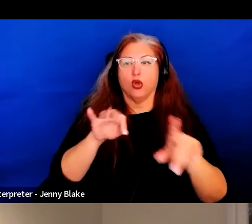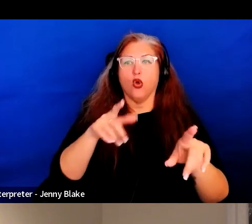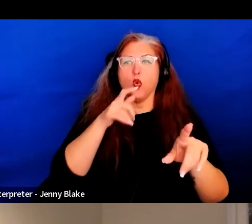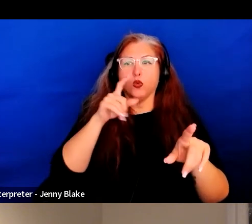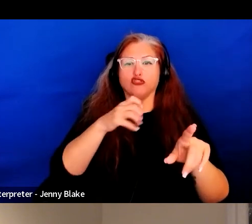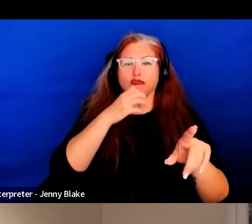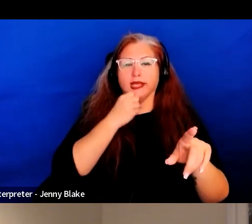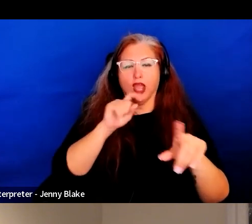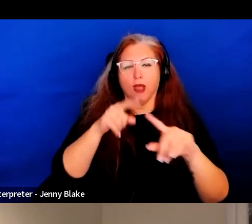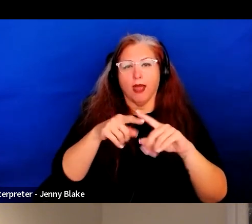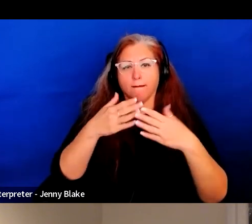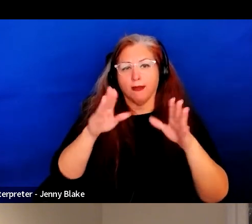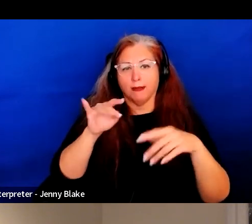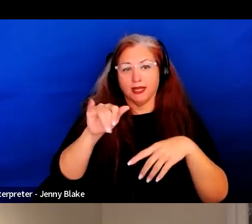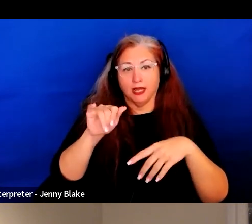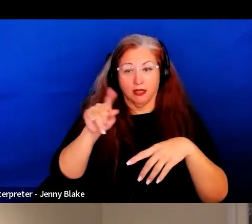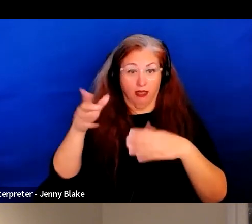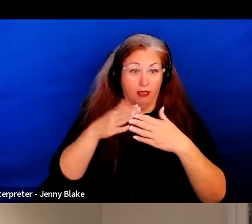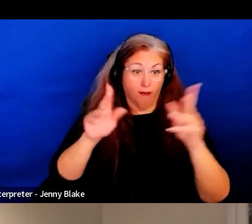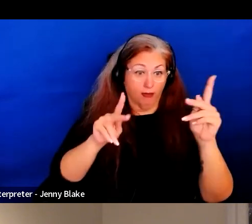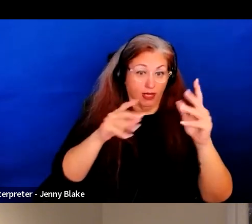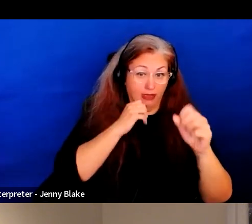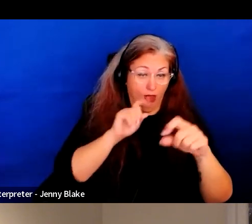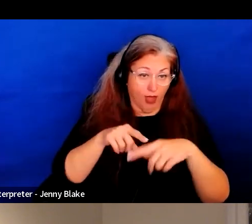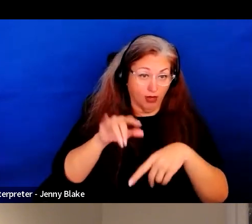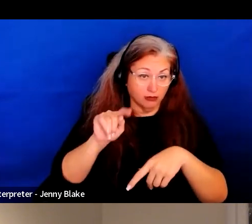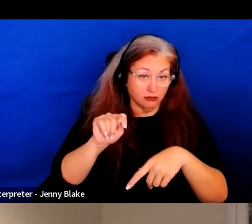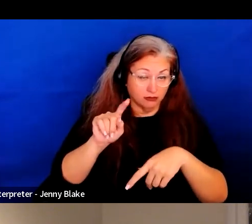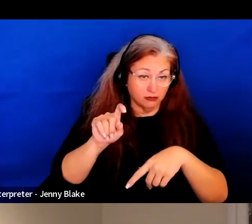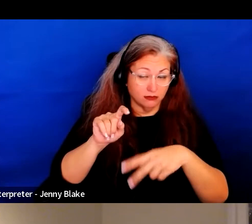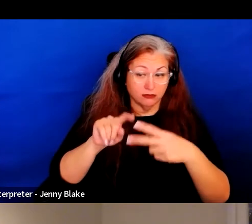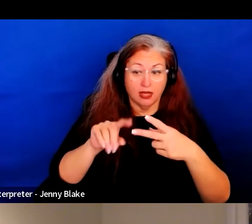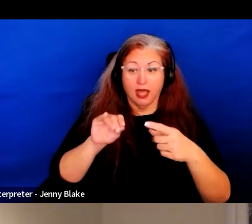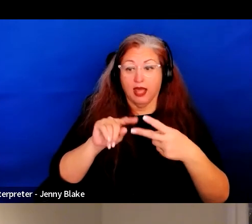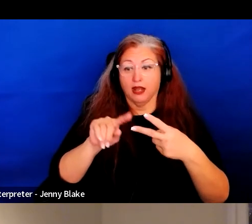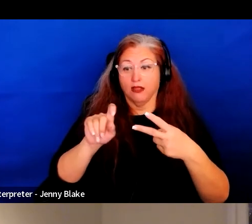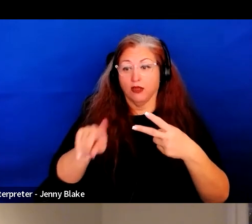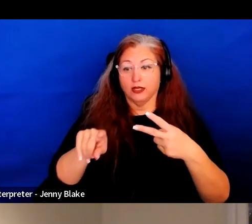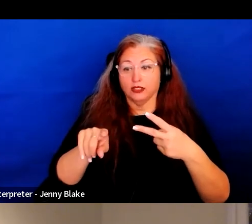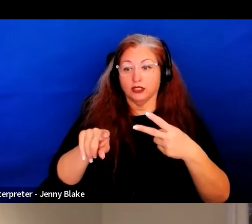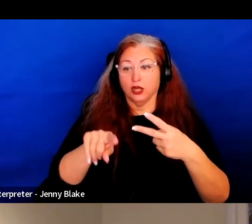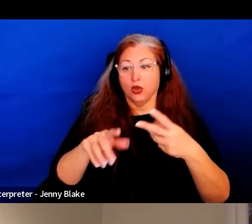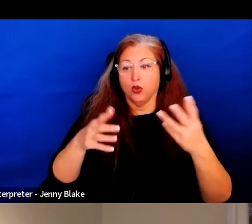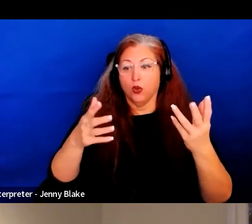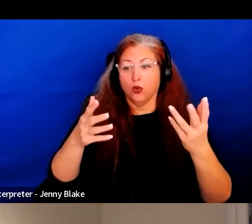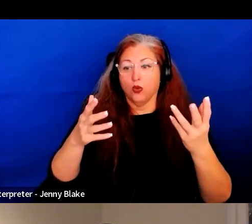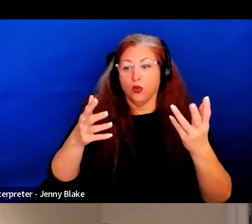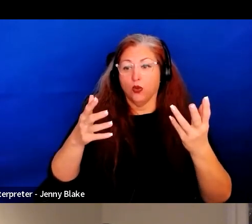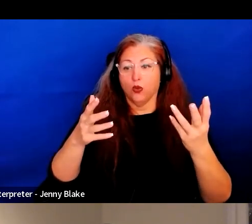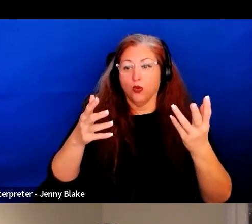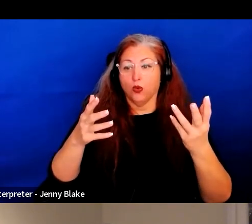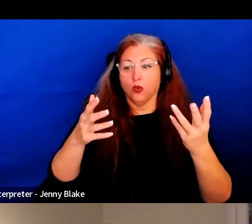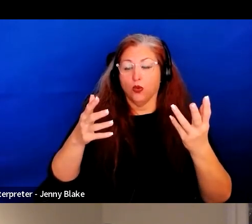about public media? I mean, does the public care about public media? You know, and the question is, how much do